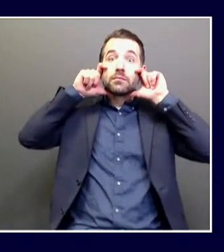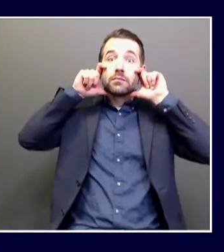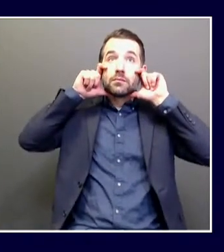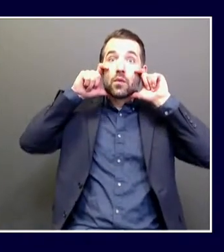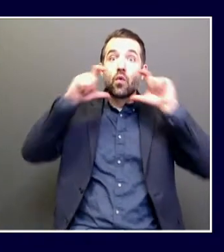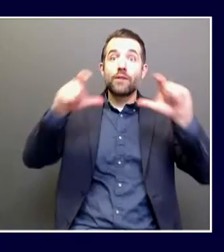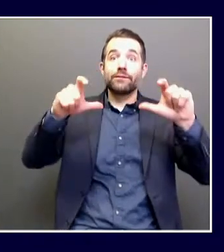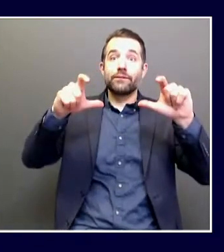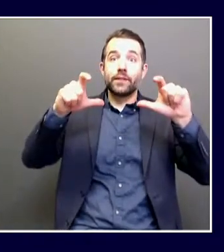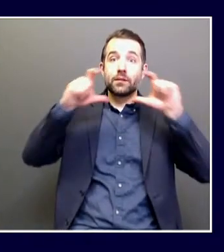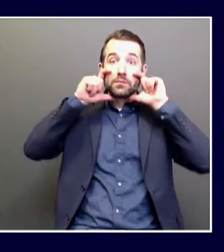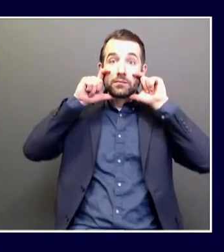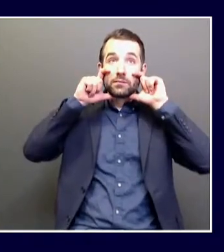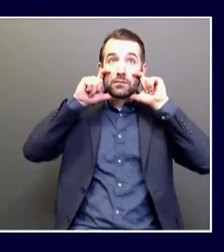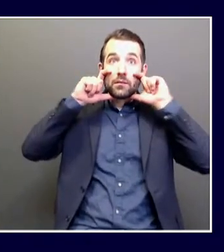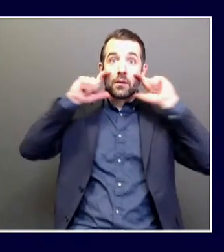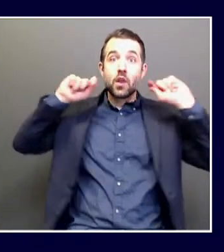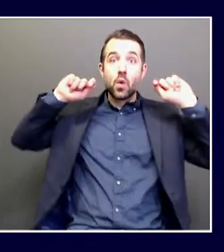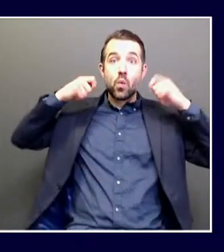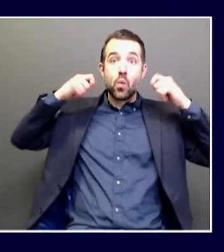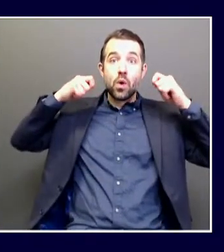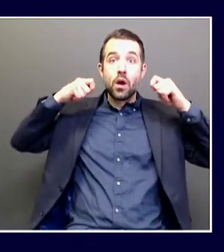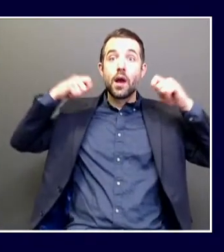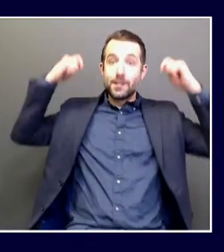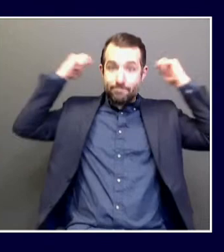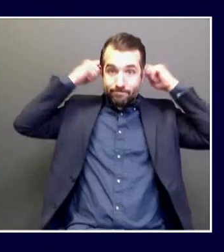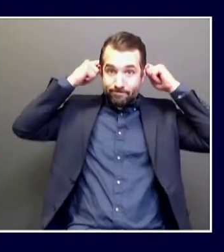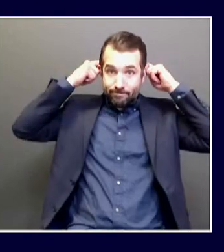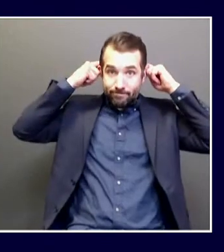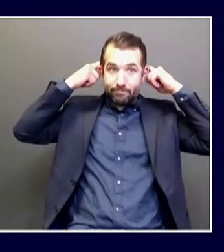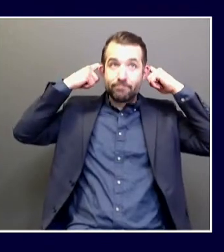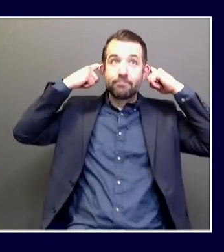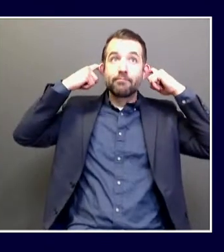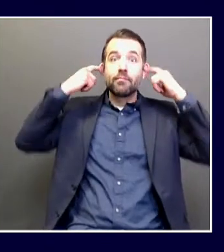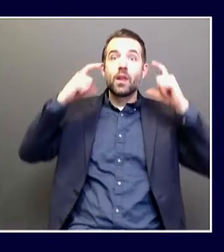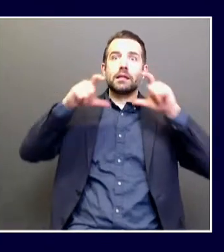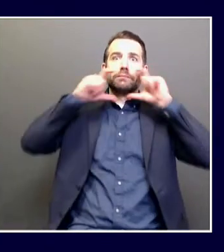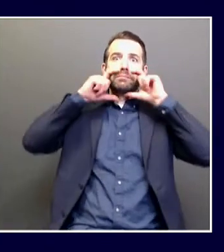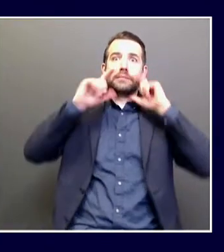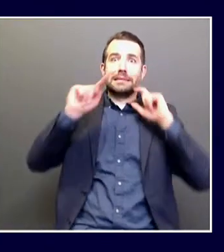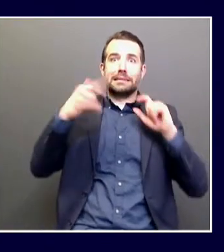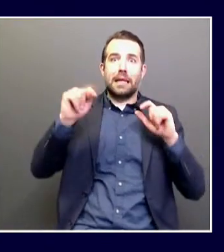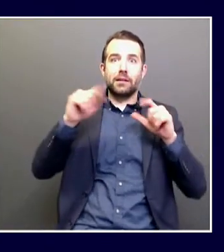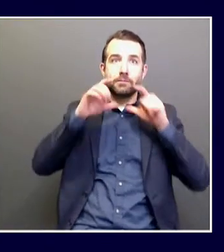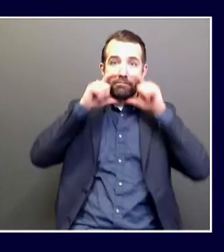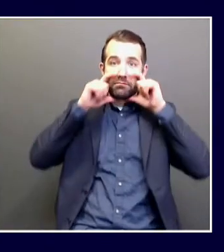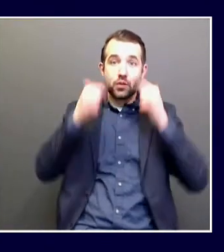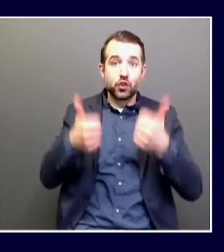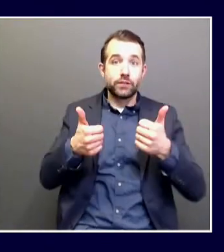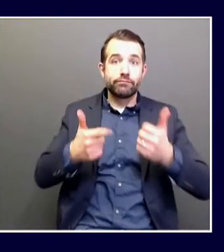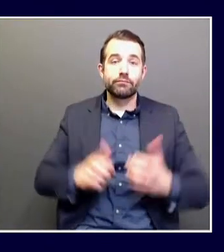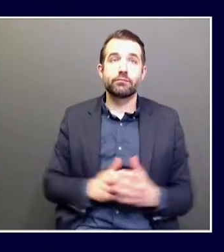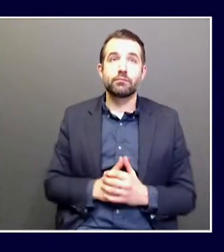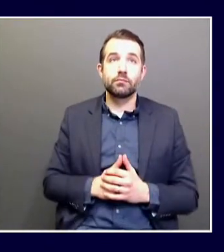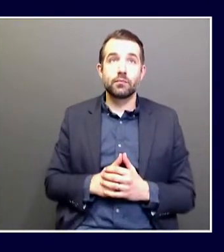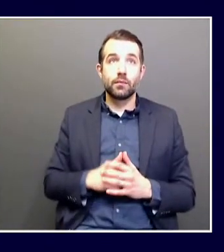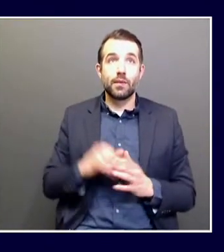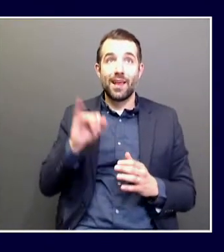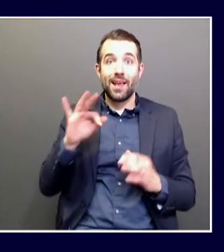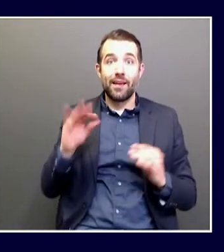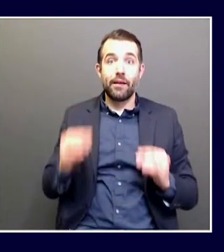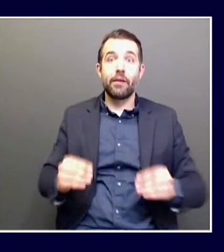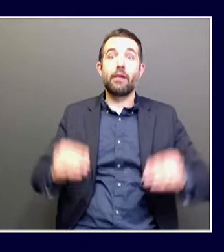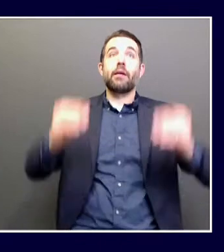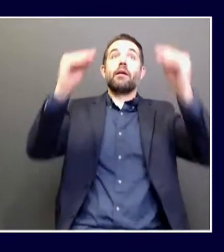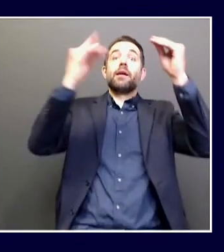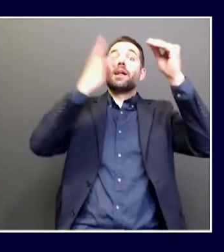easiest thing to do is to see if you can see through the mask. If you can hold the mask up and see through it and see specks of light, your mask isn't doing